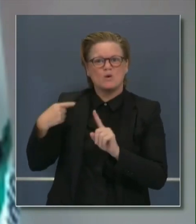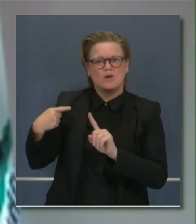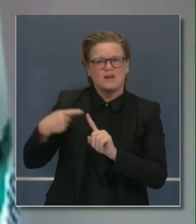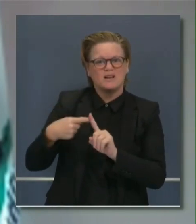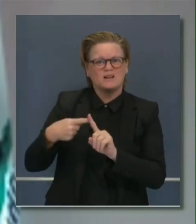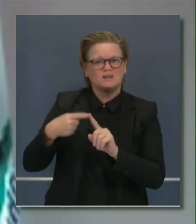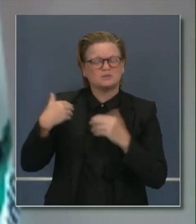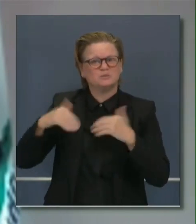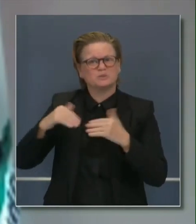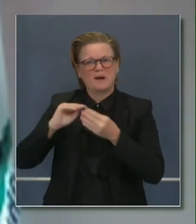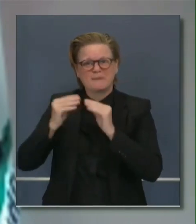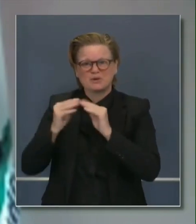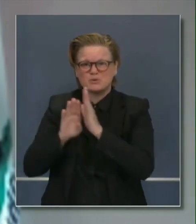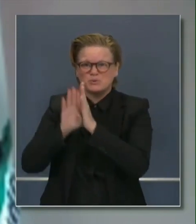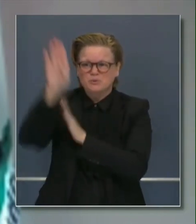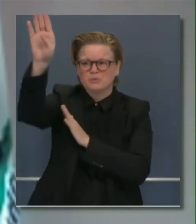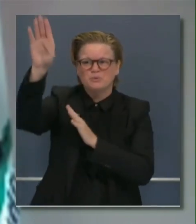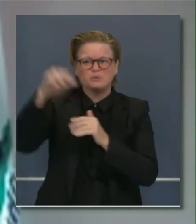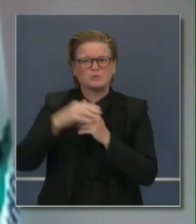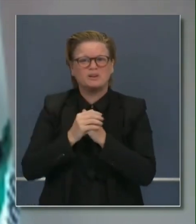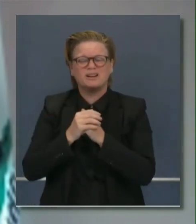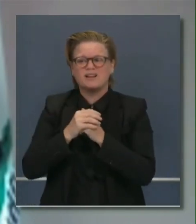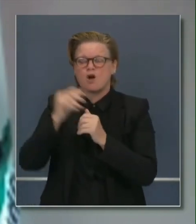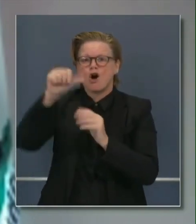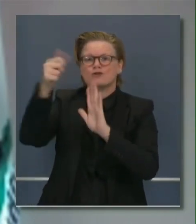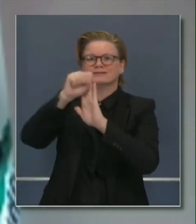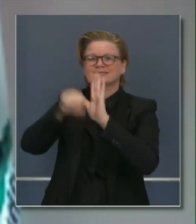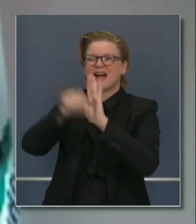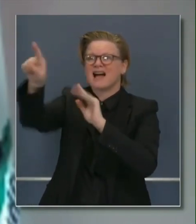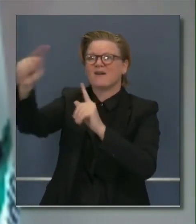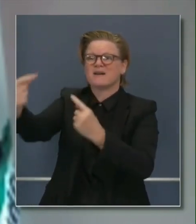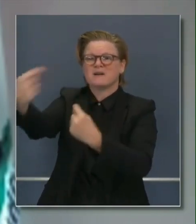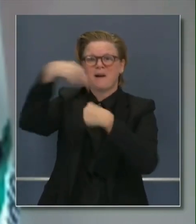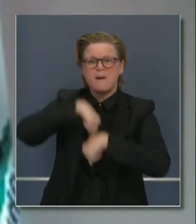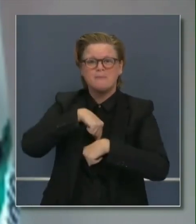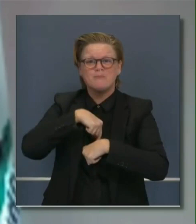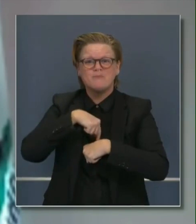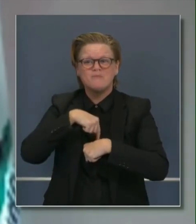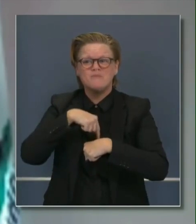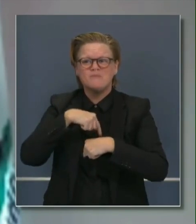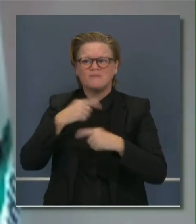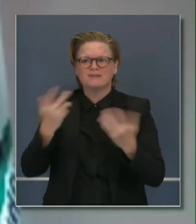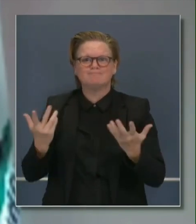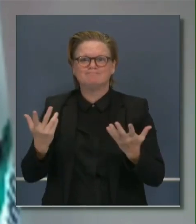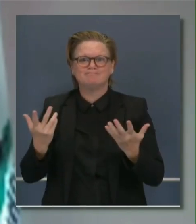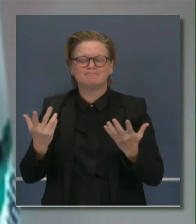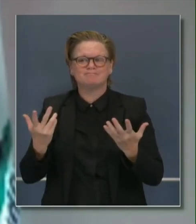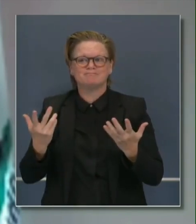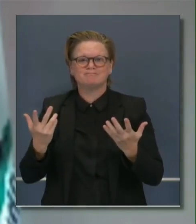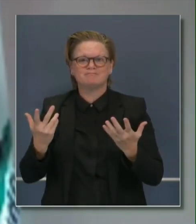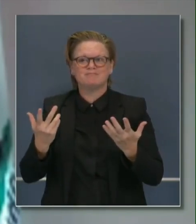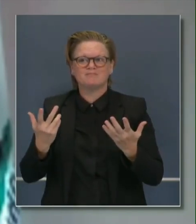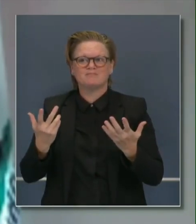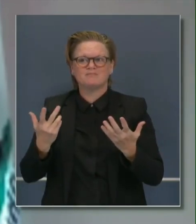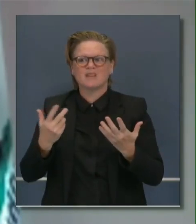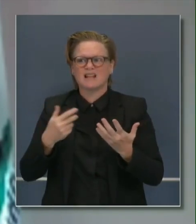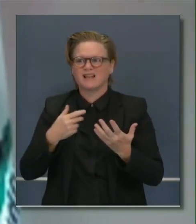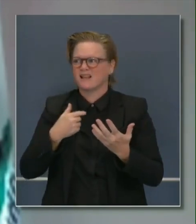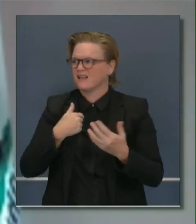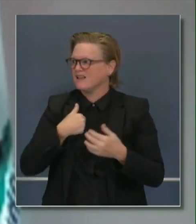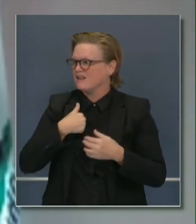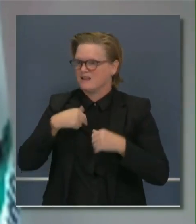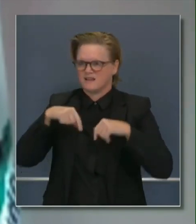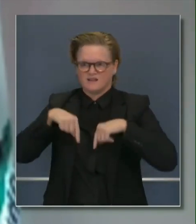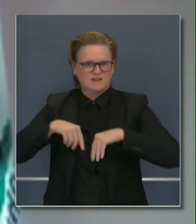our state, come, not beknownst to them, infected, able to transmit COVID to others. And that is a common